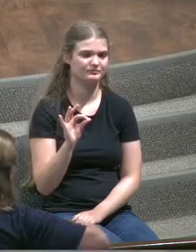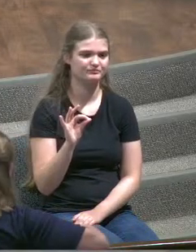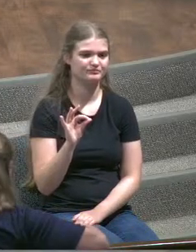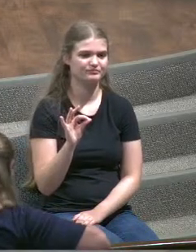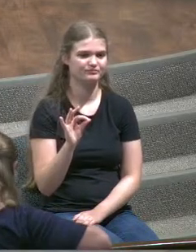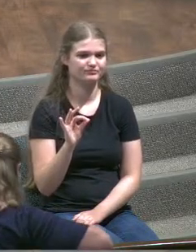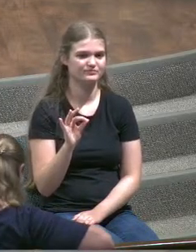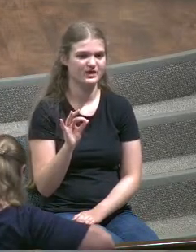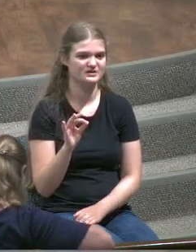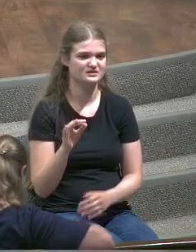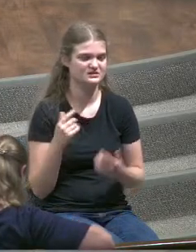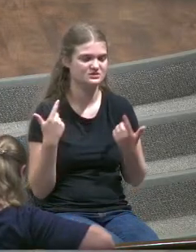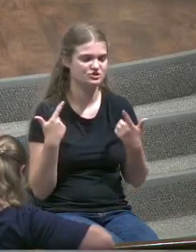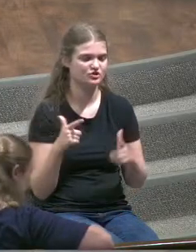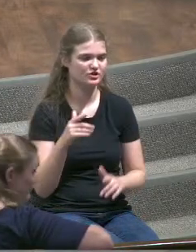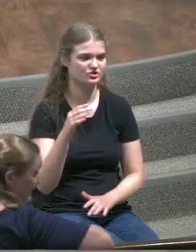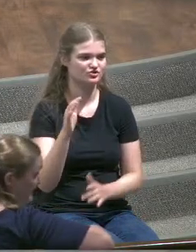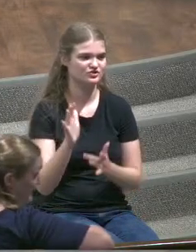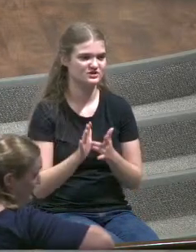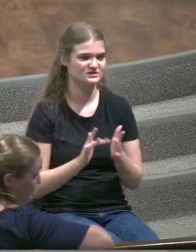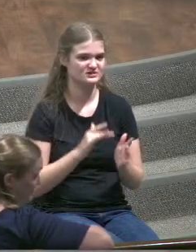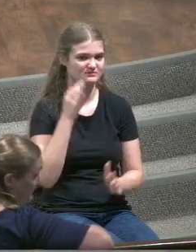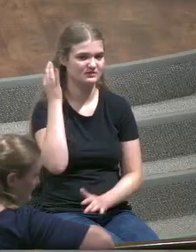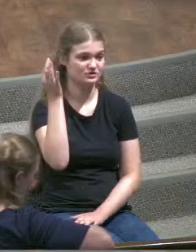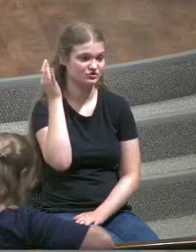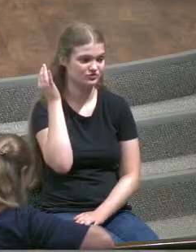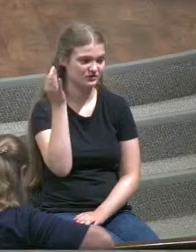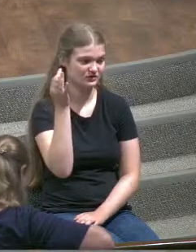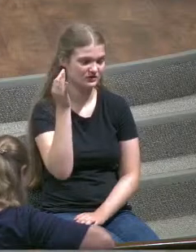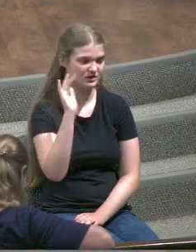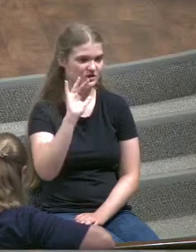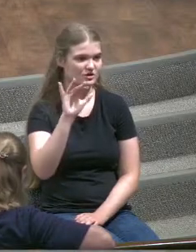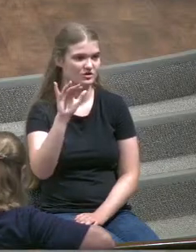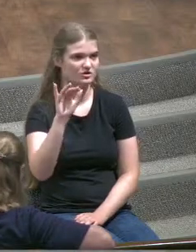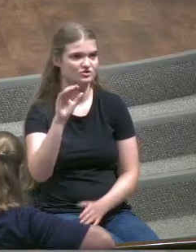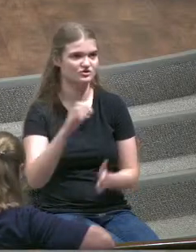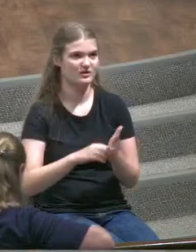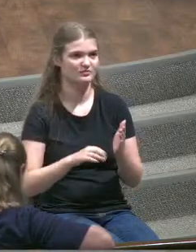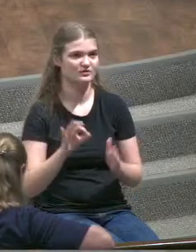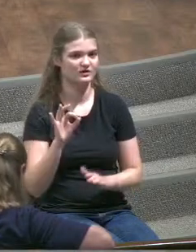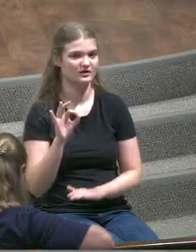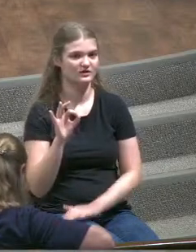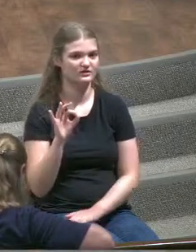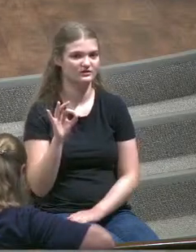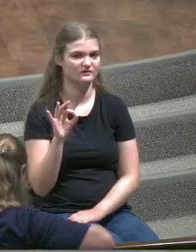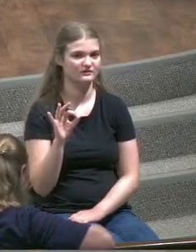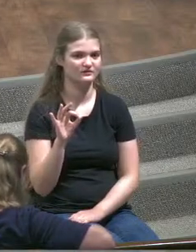Again, still during the ministry of Jesus. John 9.